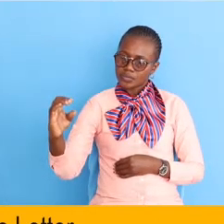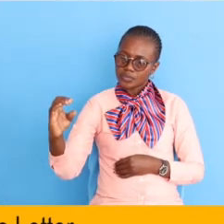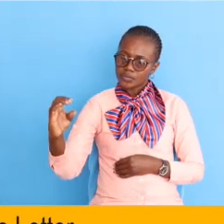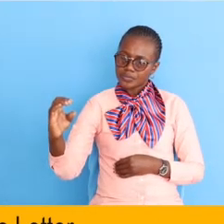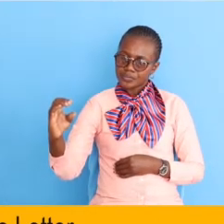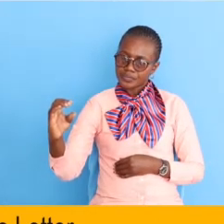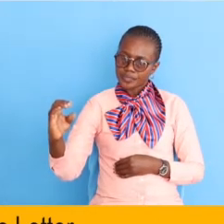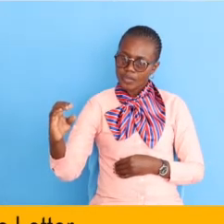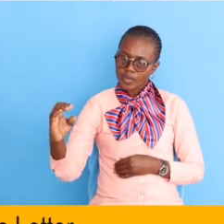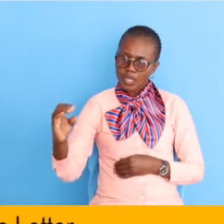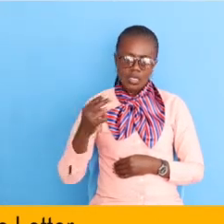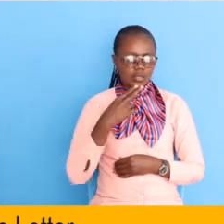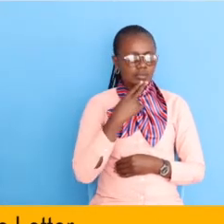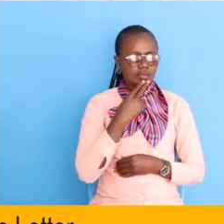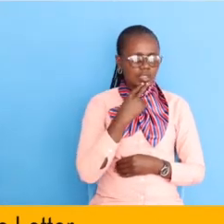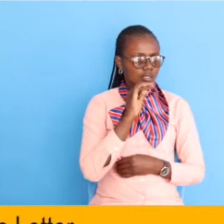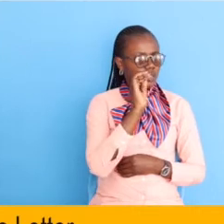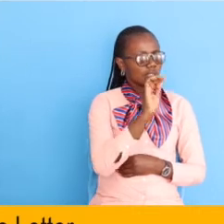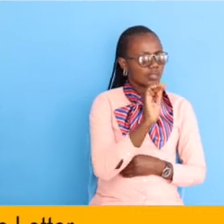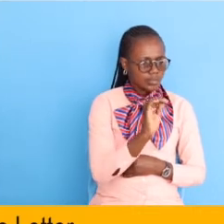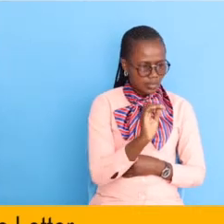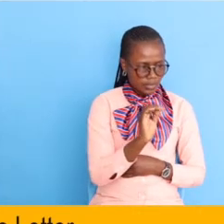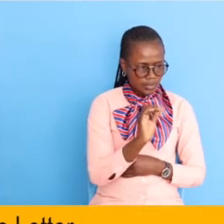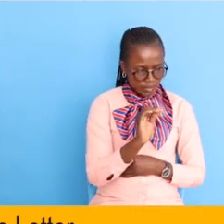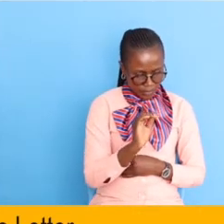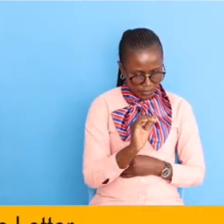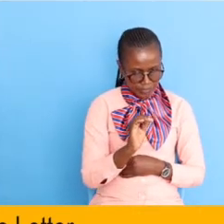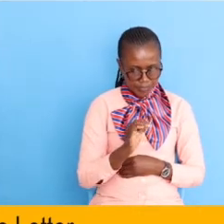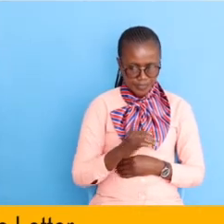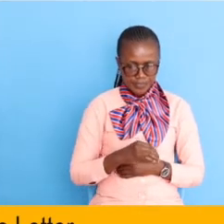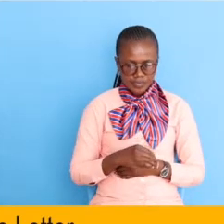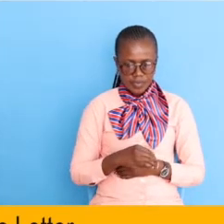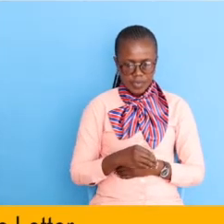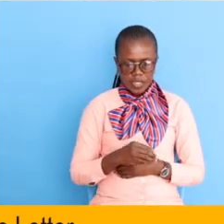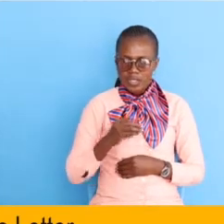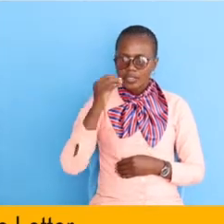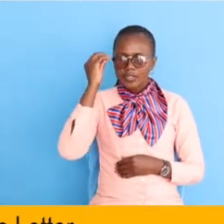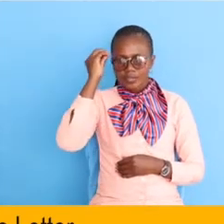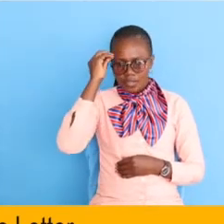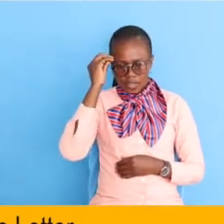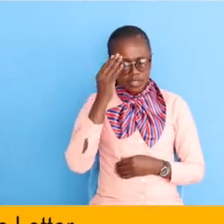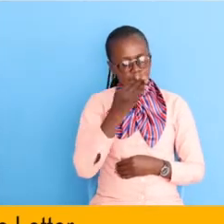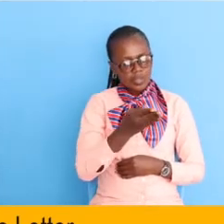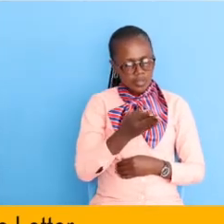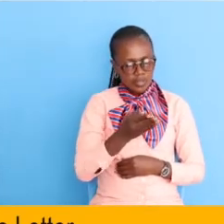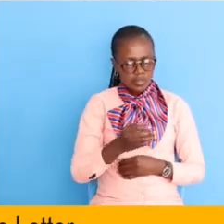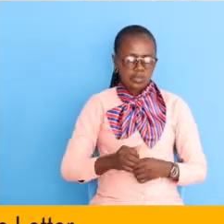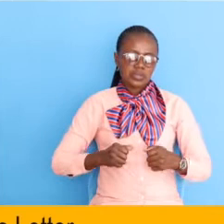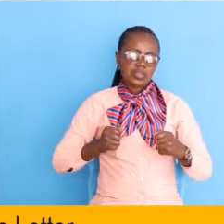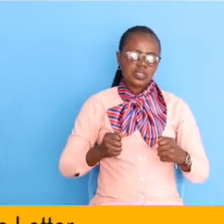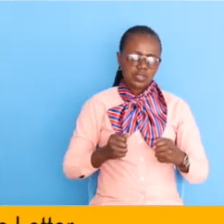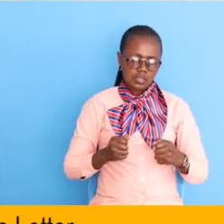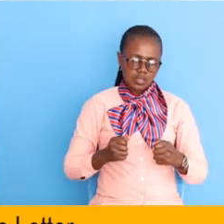Who is being directed? I read it again for you. Imagine that you are the manager of